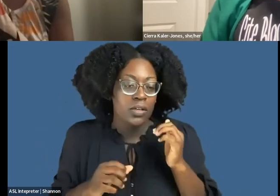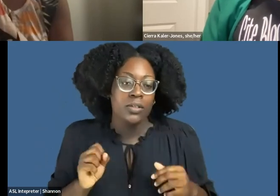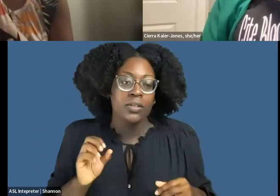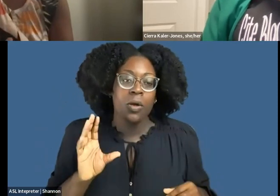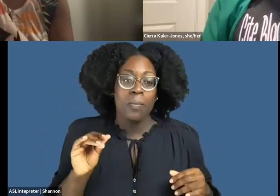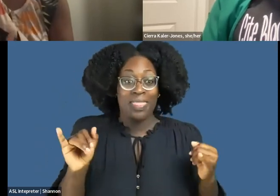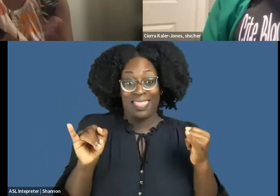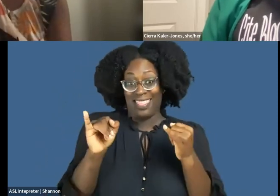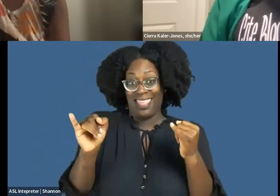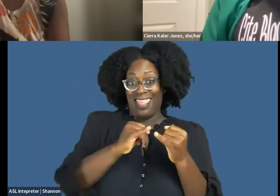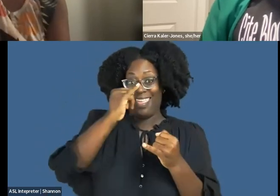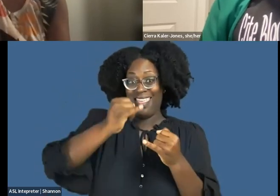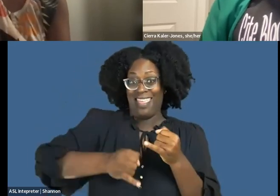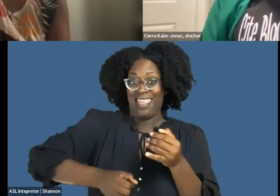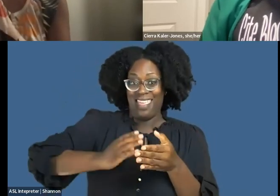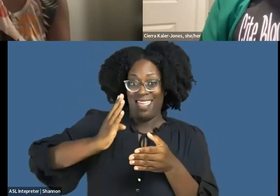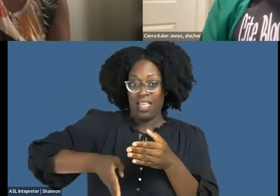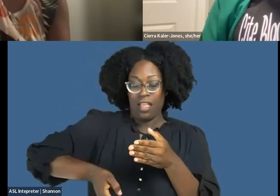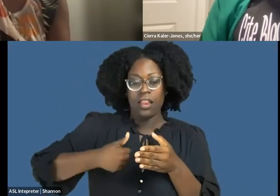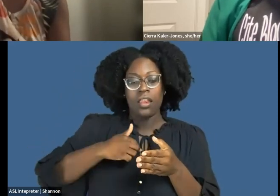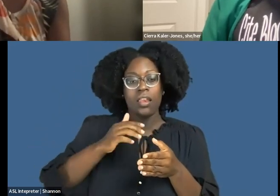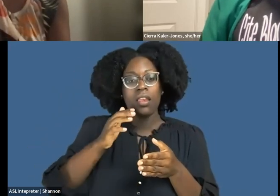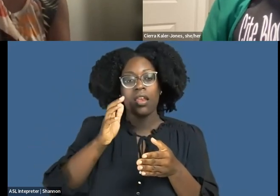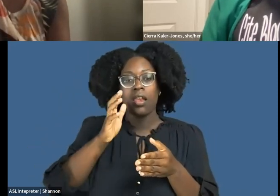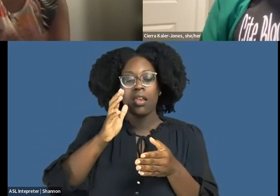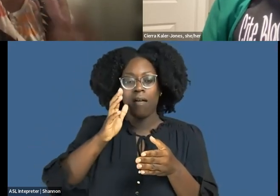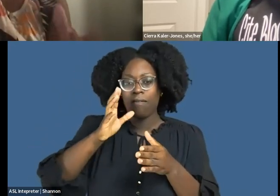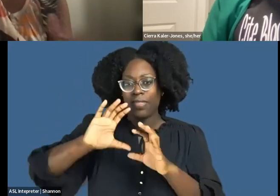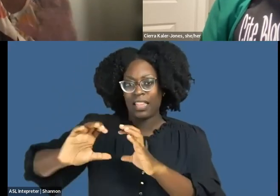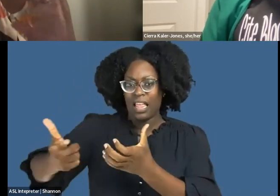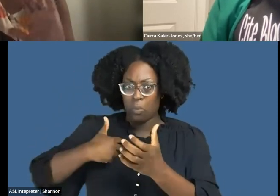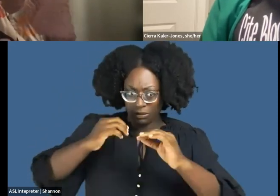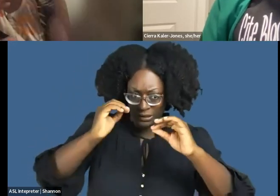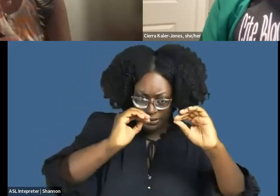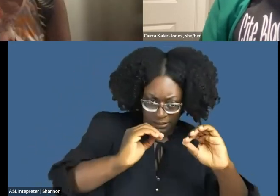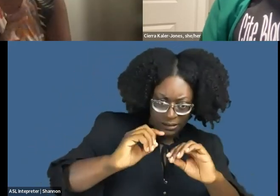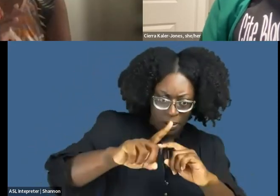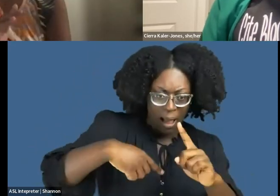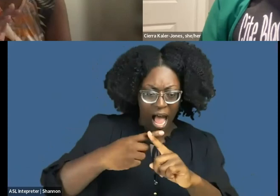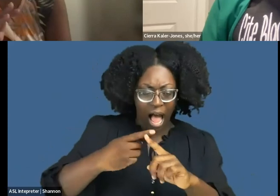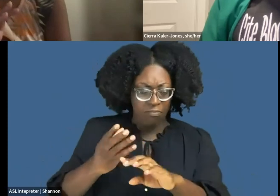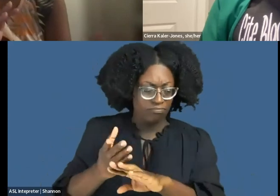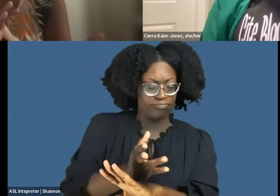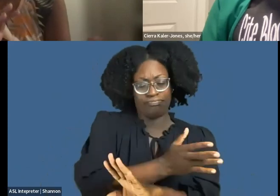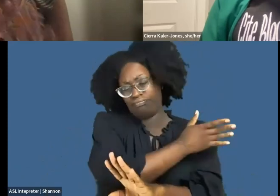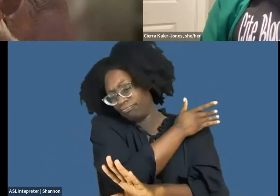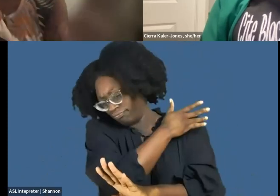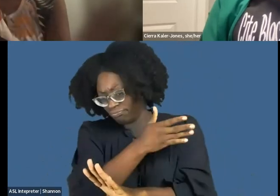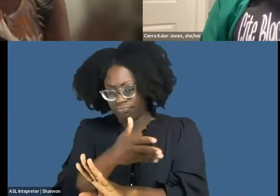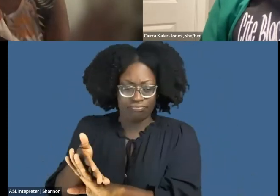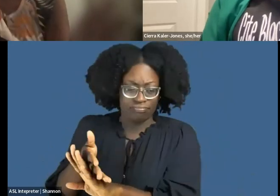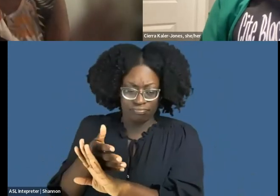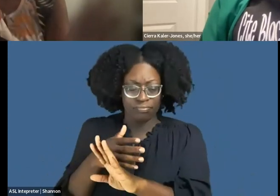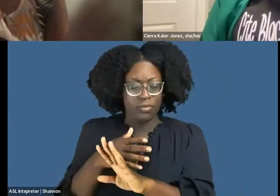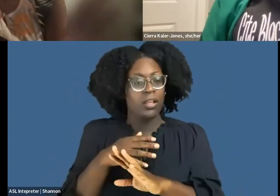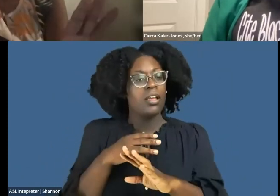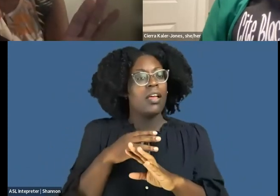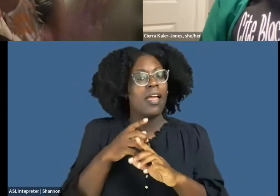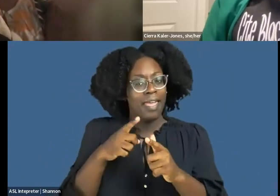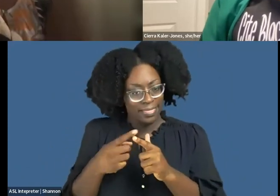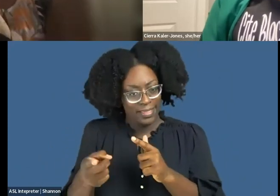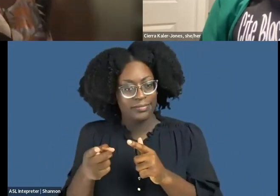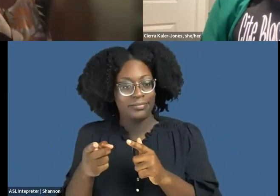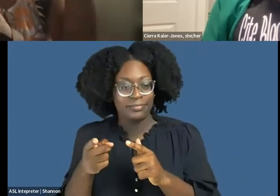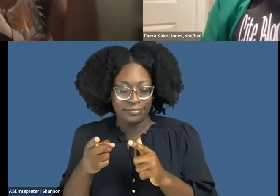ask them to reassess their knowledge of African-American history, because we all know they need to be told that they learned things, right? Because they'll swear they didn't